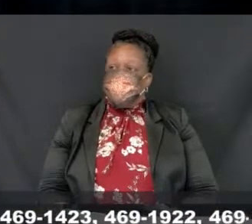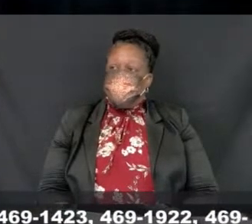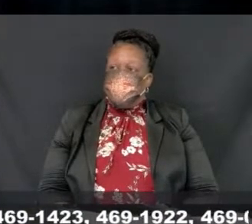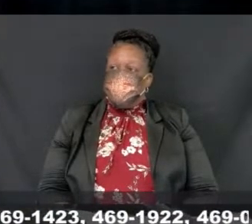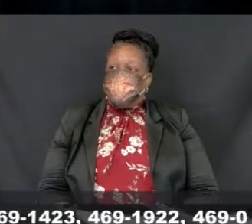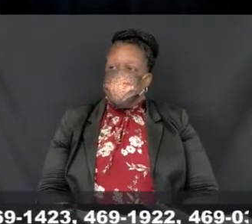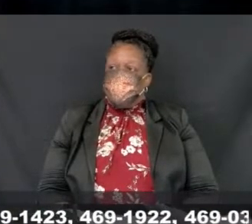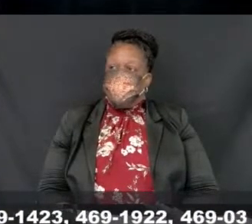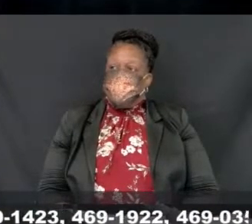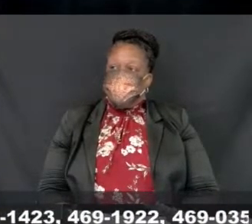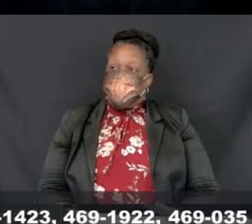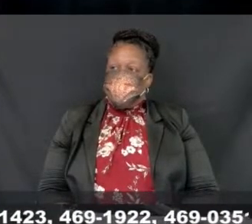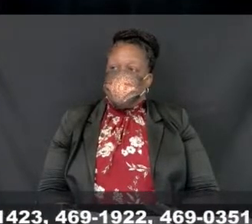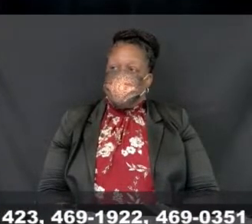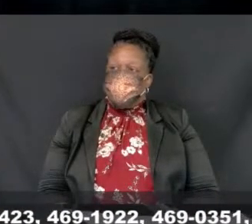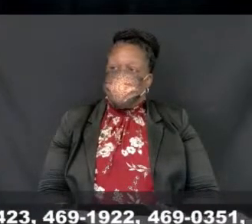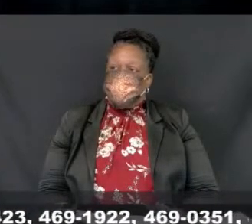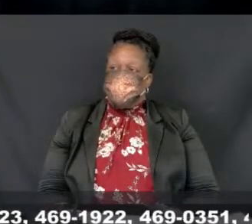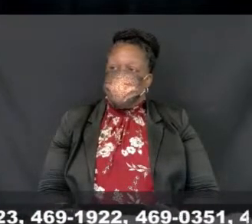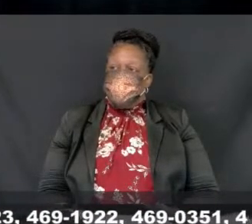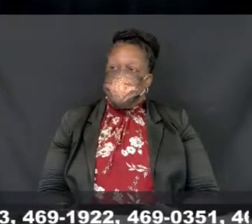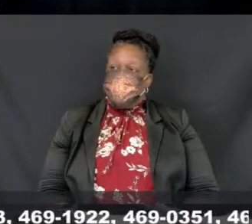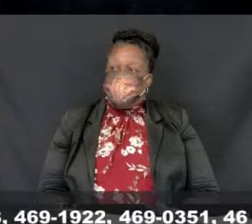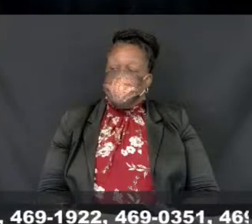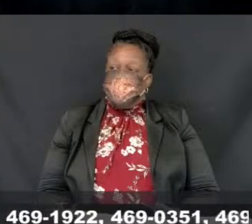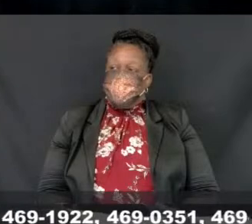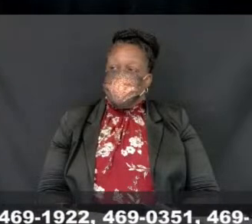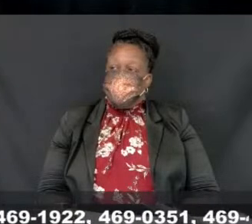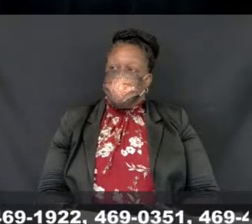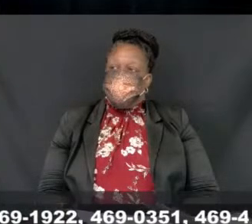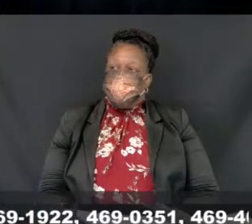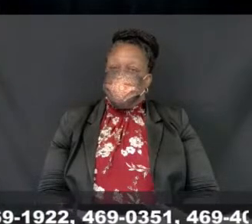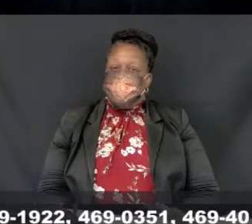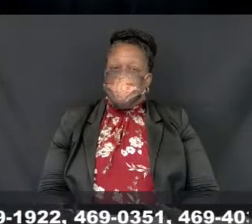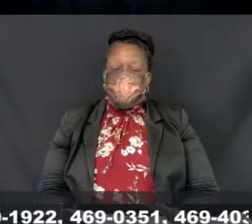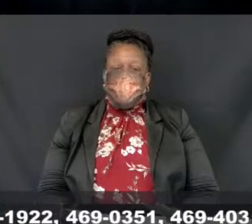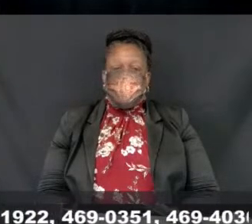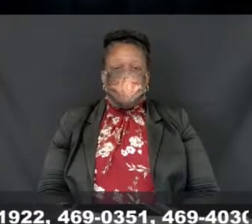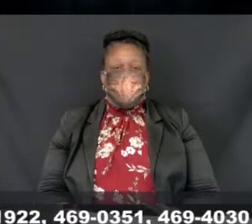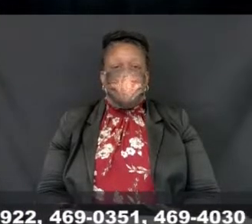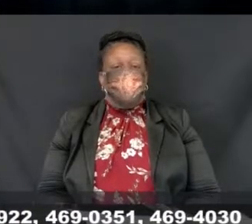Claudia Sanchez. Yes, Claudia, don't kill me. That's where the bald head come from. Yeah,